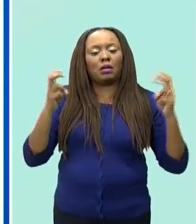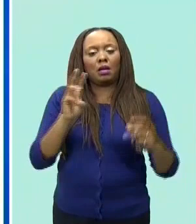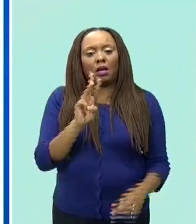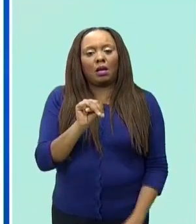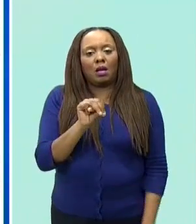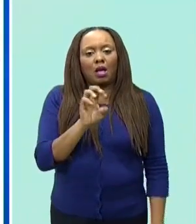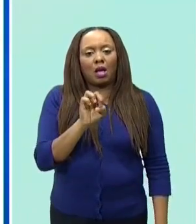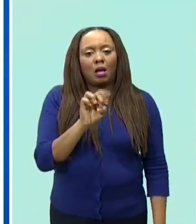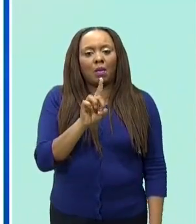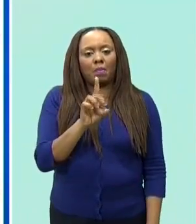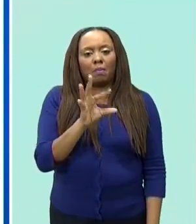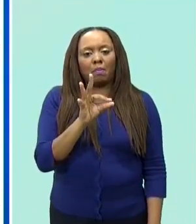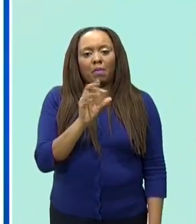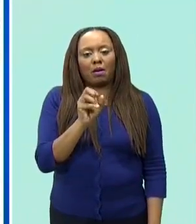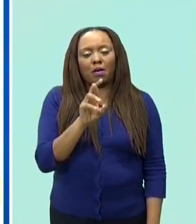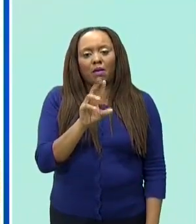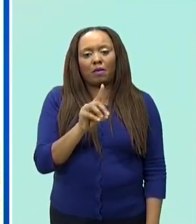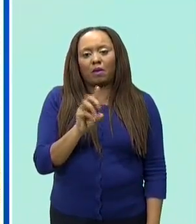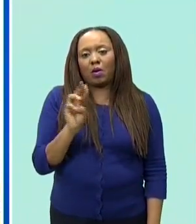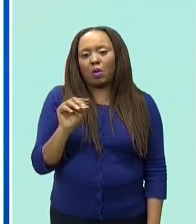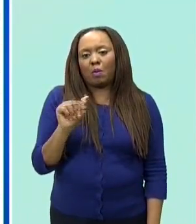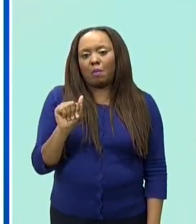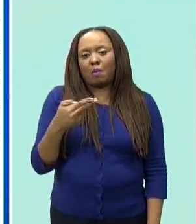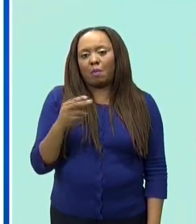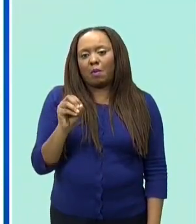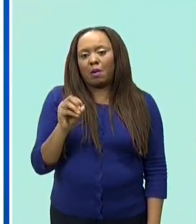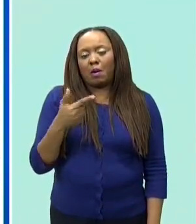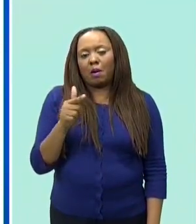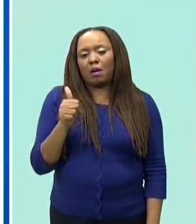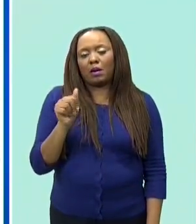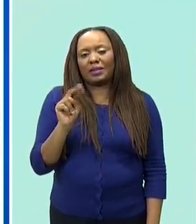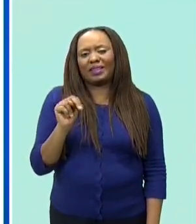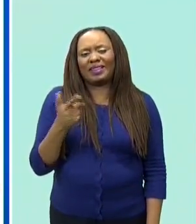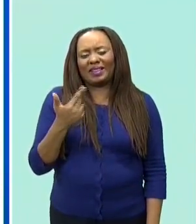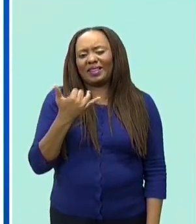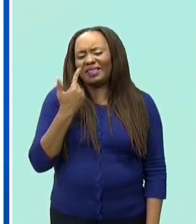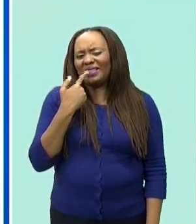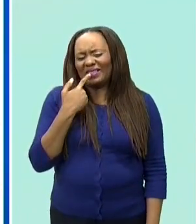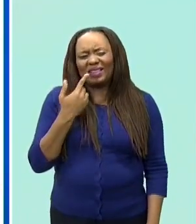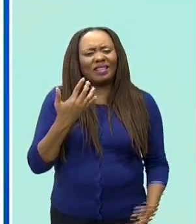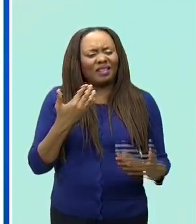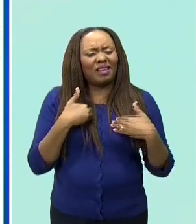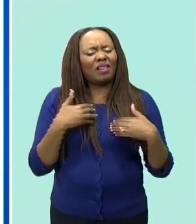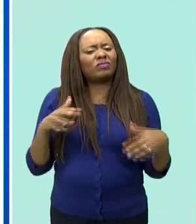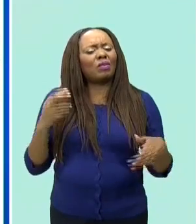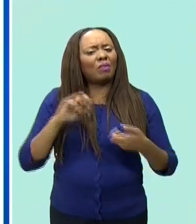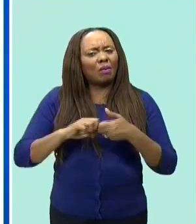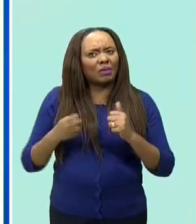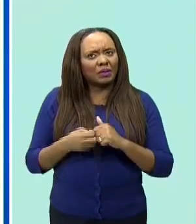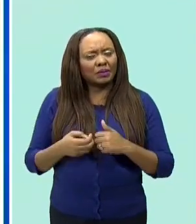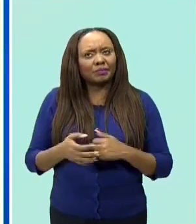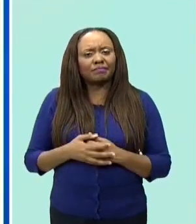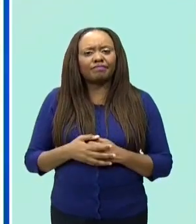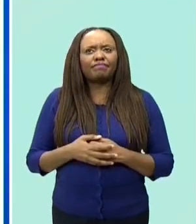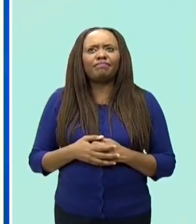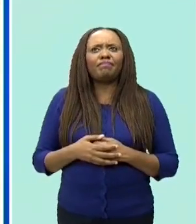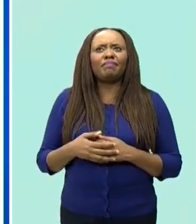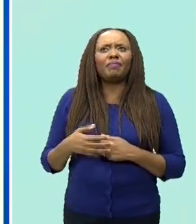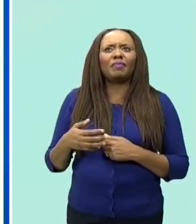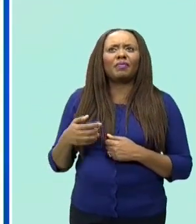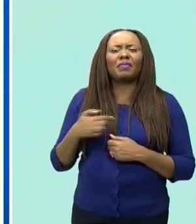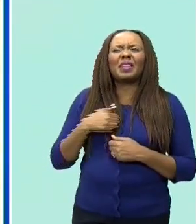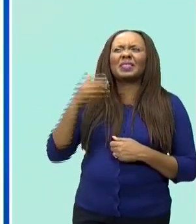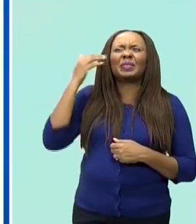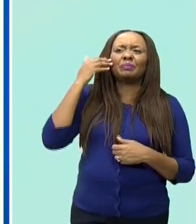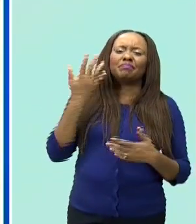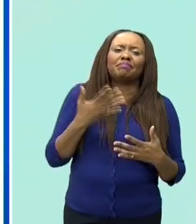He believes a lack of market access is one of the main hurdles for micro and small businesses. I could imagine that they are really under